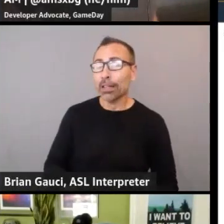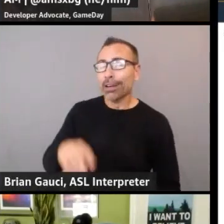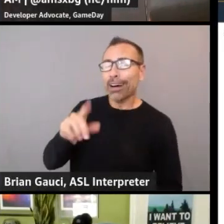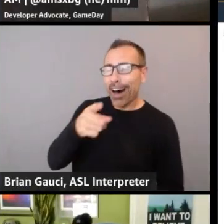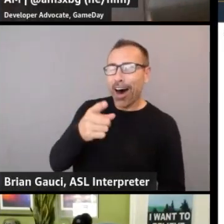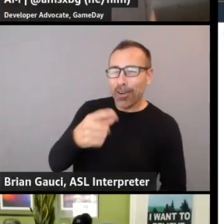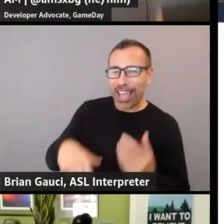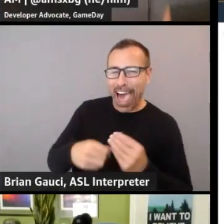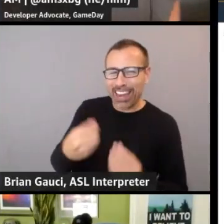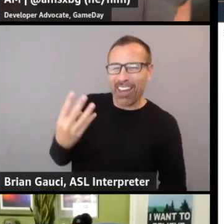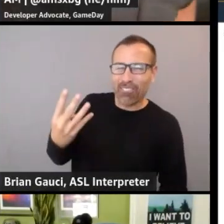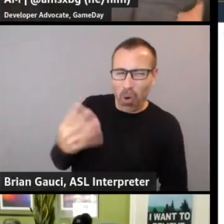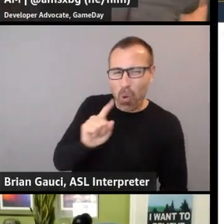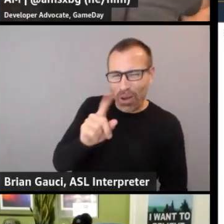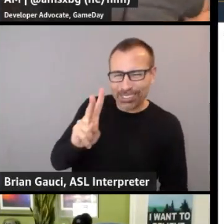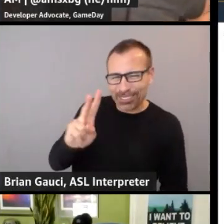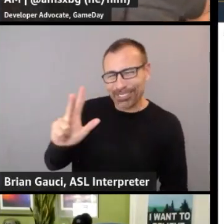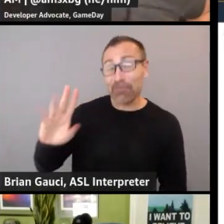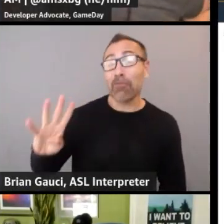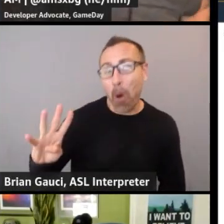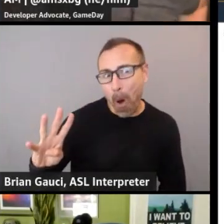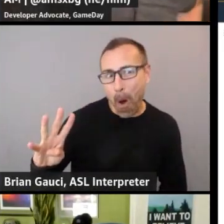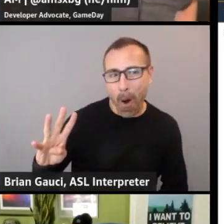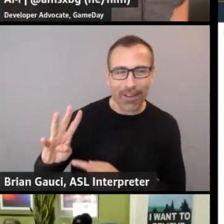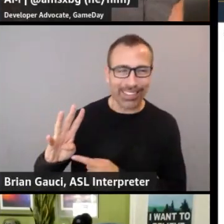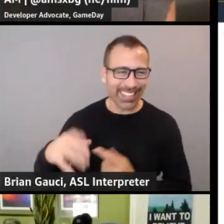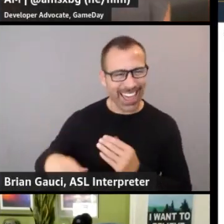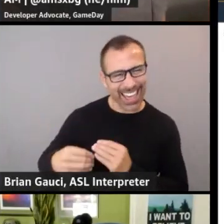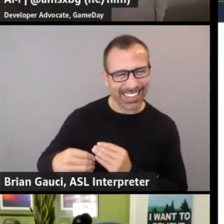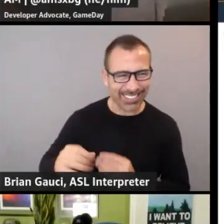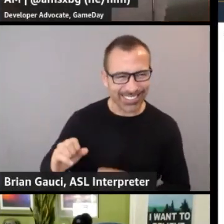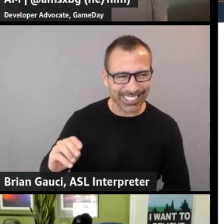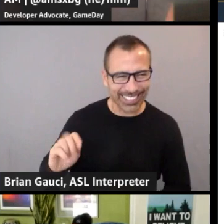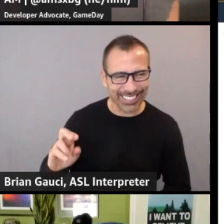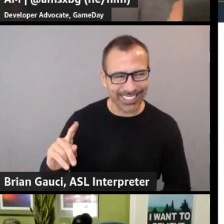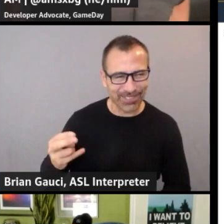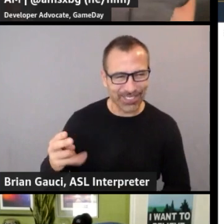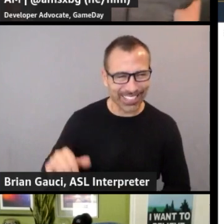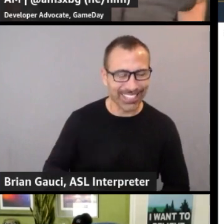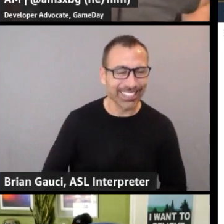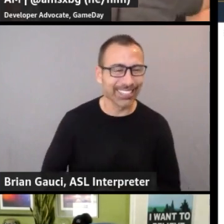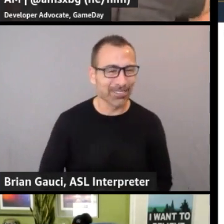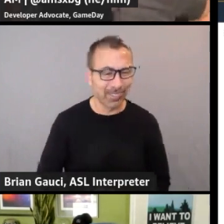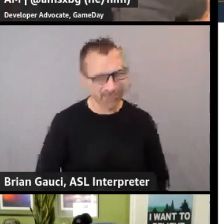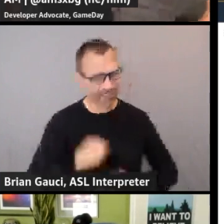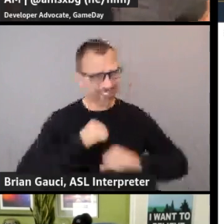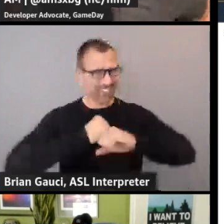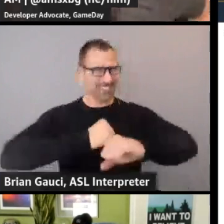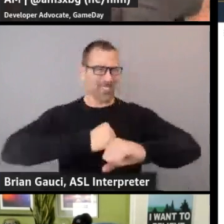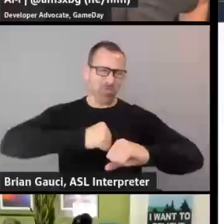got that 4 in there. That's that extra entropy. We're very secure here.